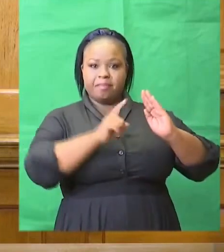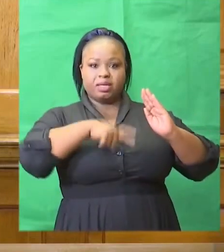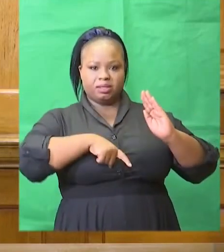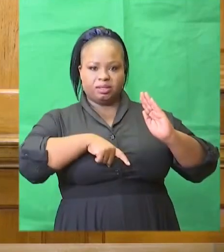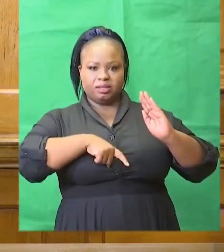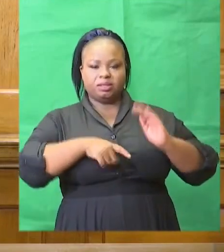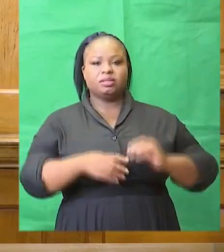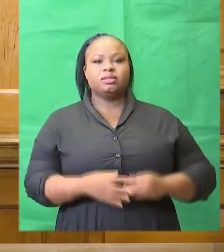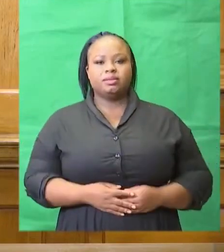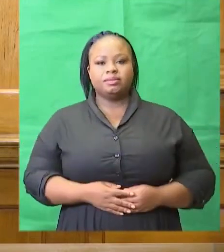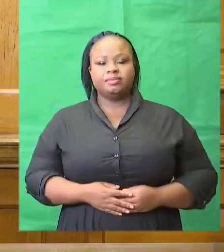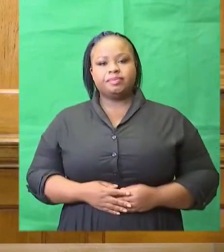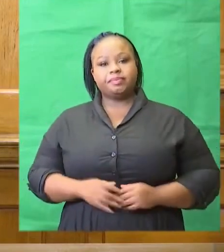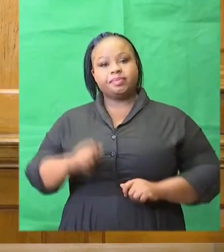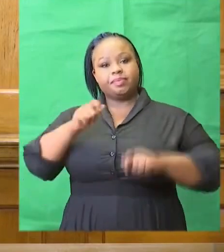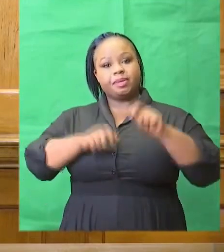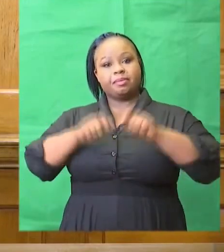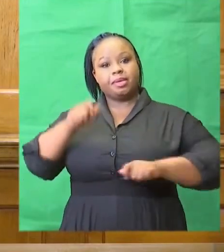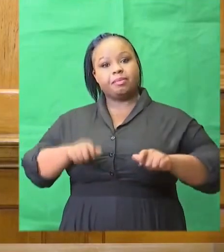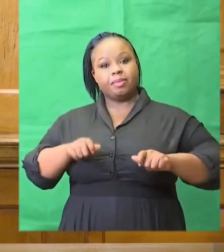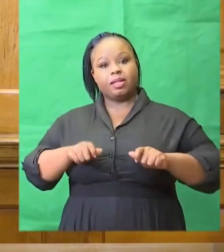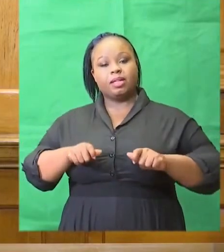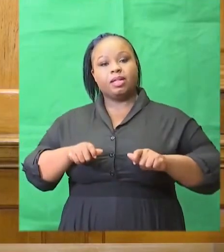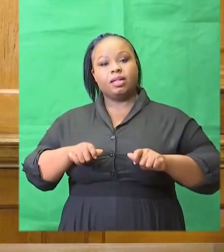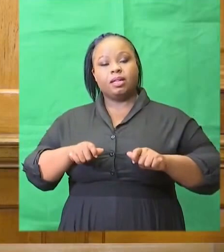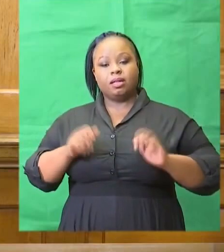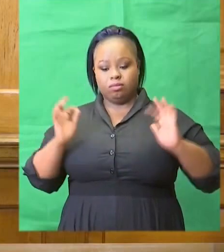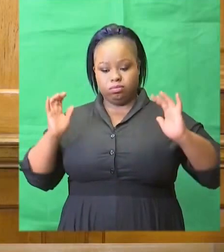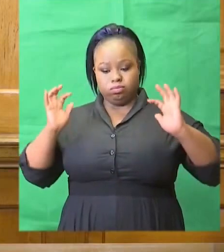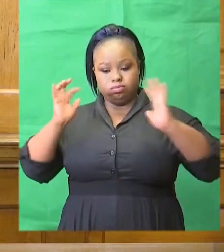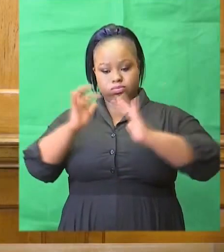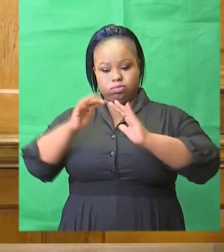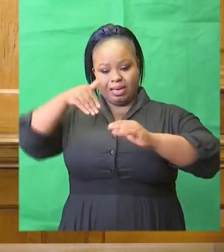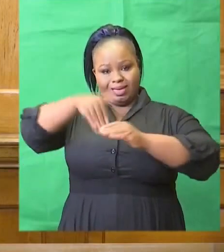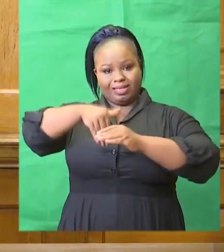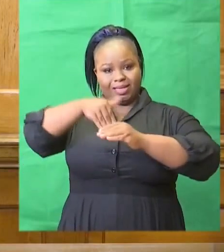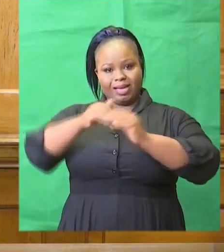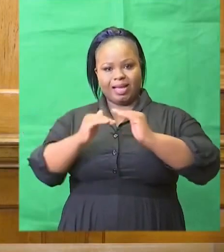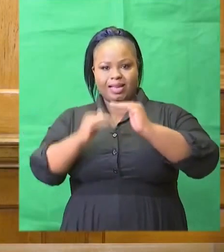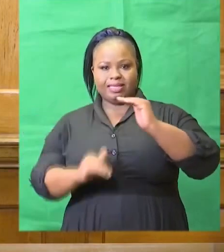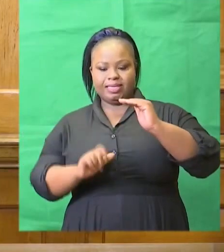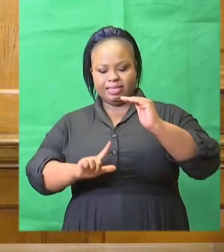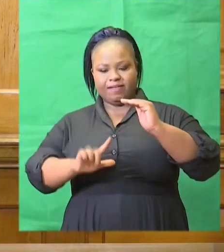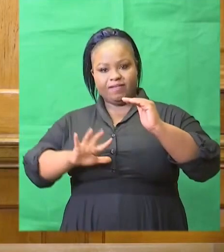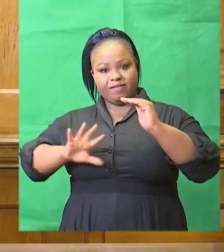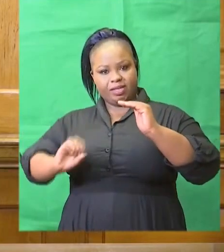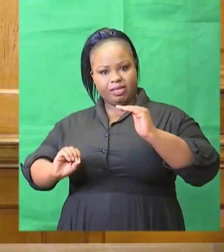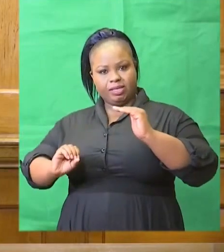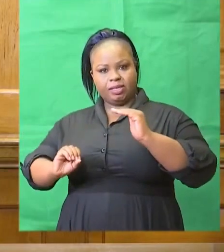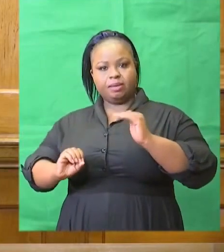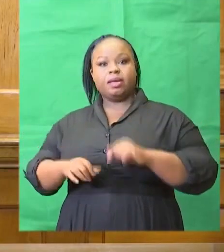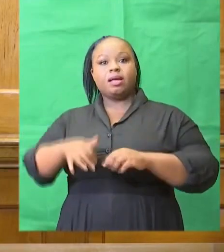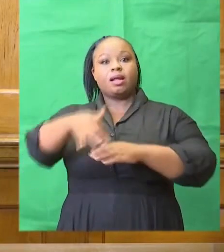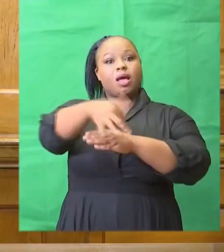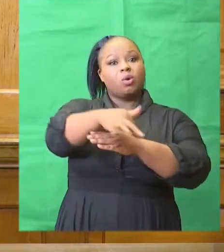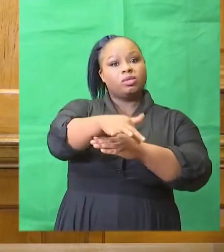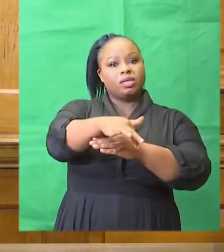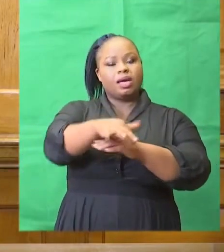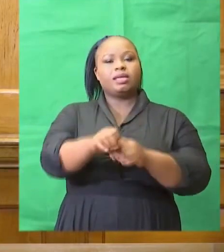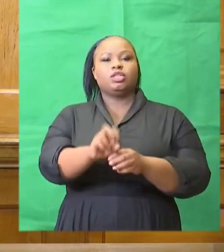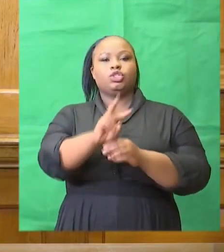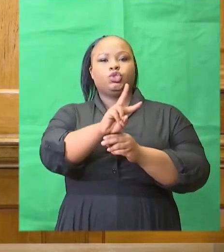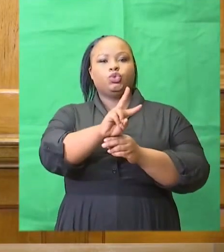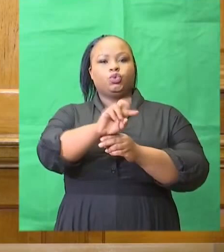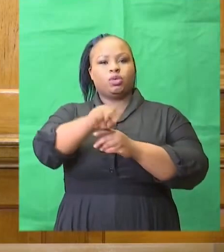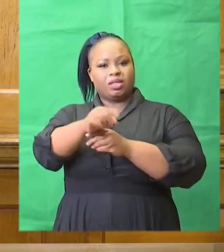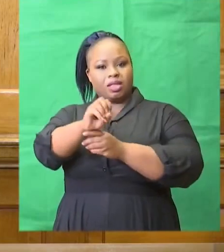No more than 750 people may gather indoors, and no more than 2,000 people may gather